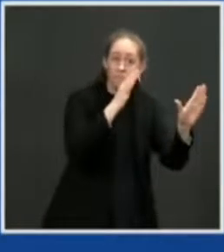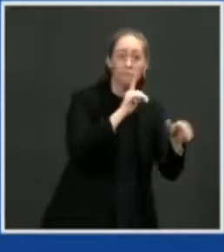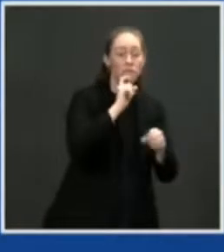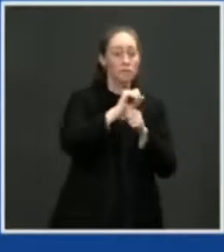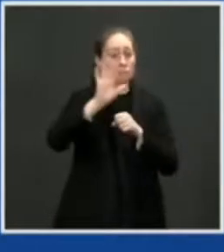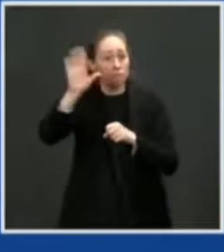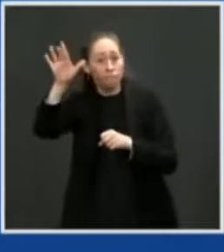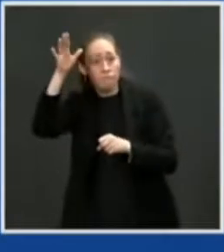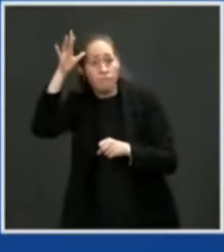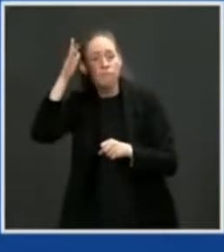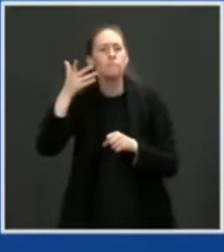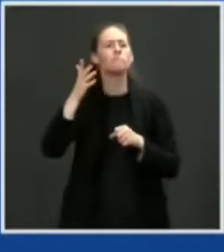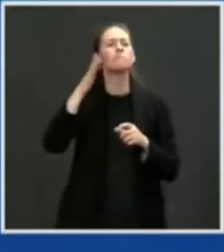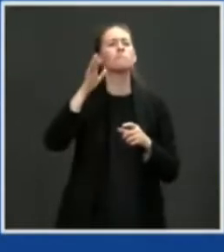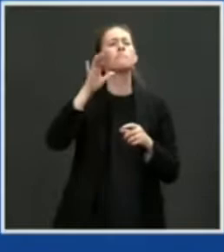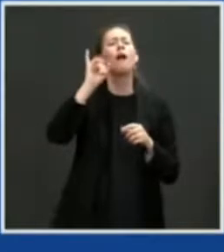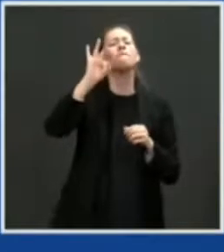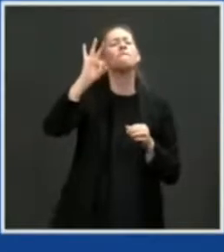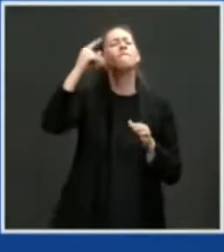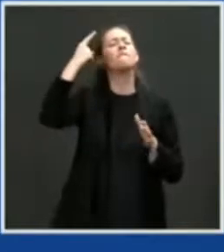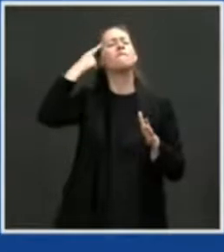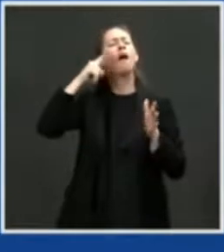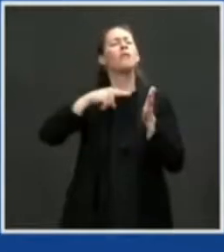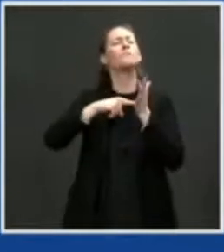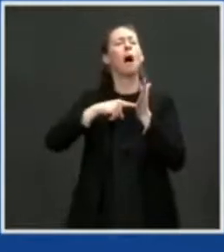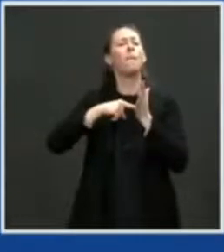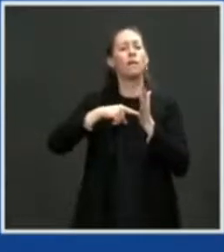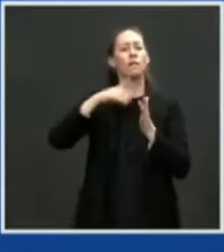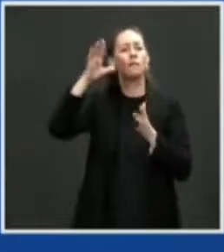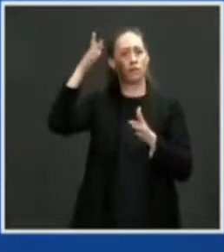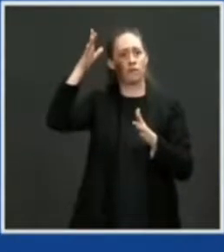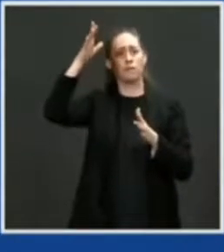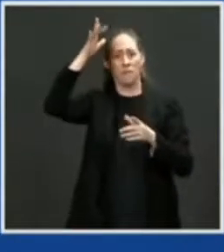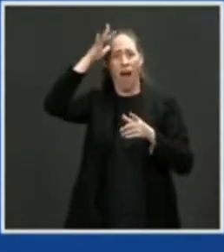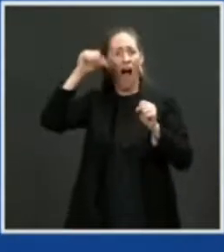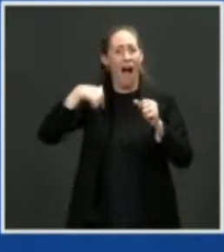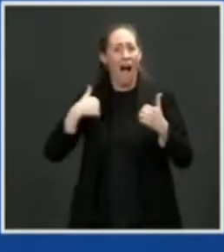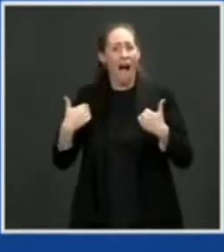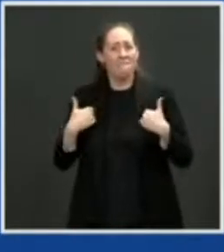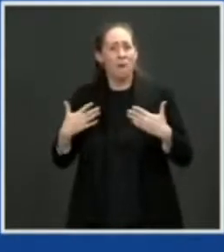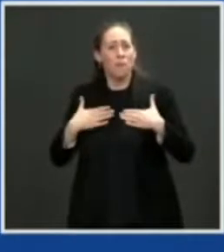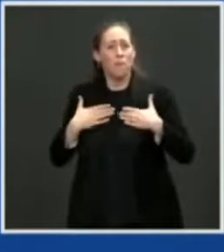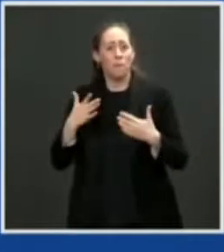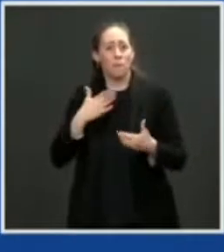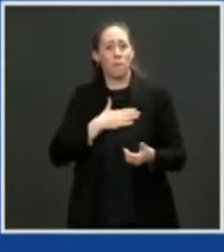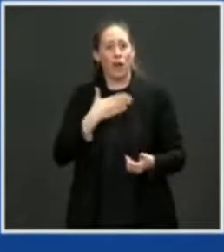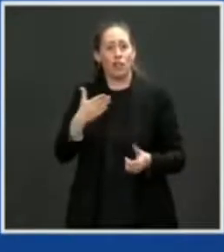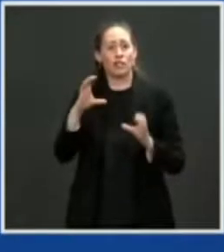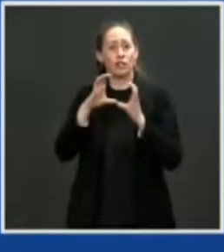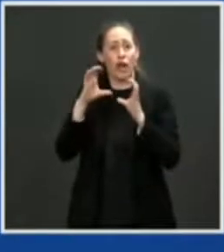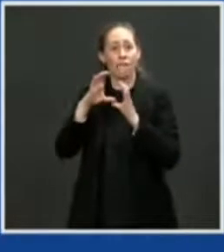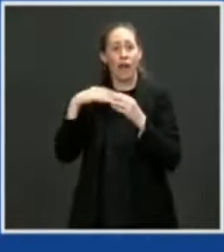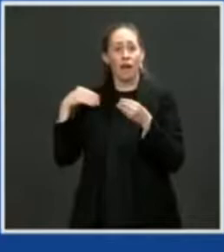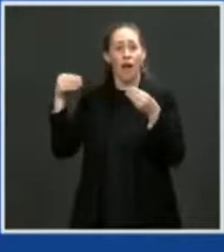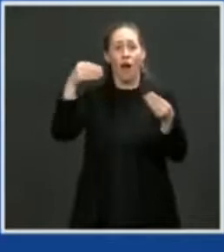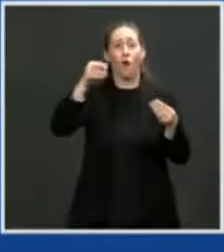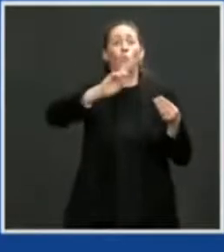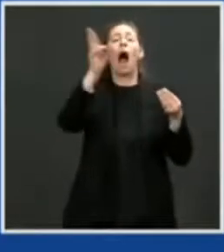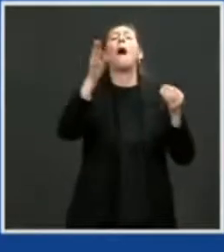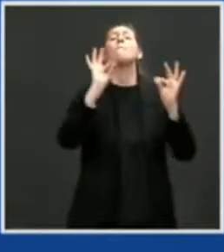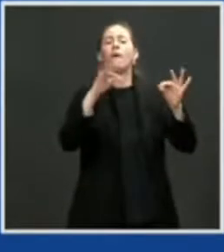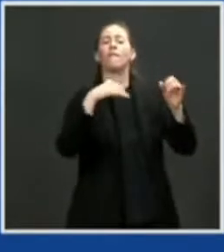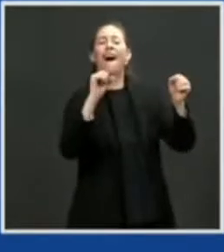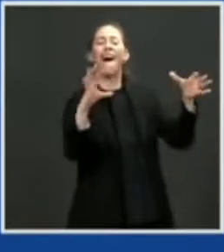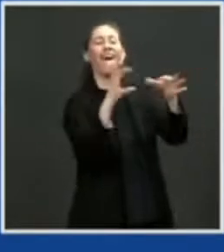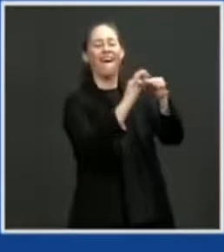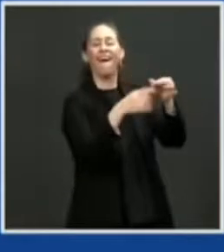I'm certificate. dad. Oh, all And right. guess what? We're getting that kid directly to that parent. Whoever's on the phone. immediately. And so They